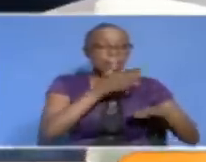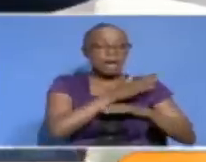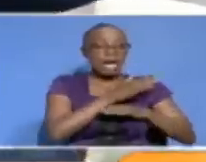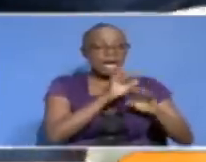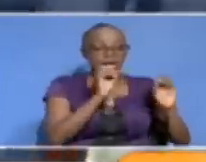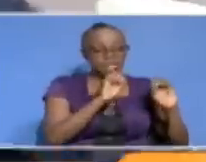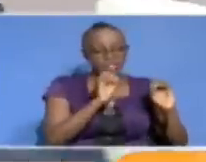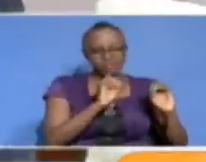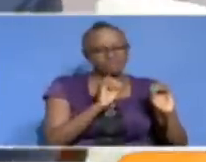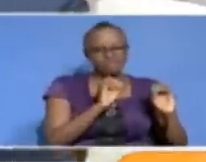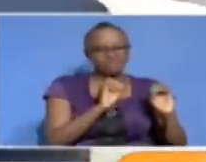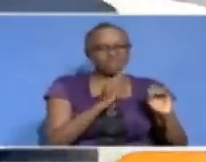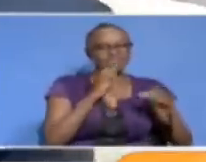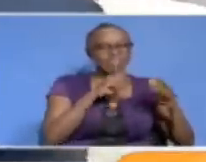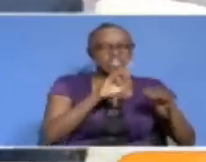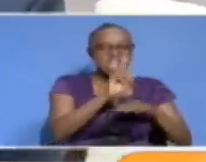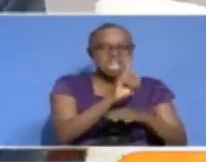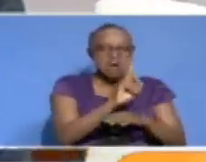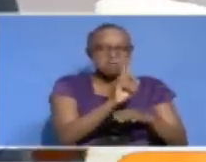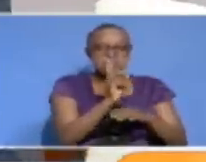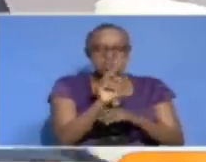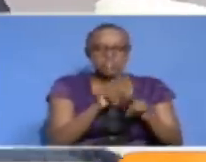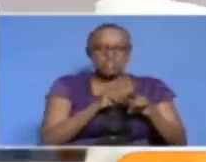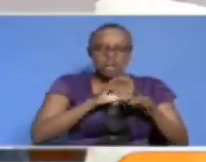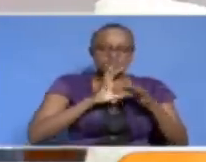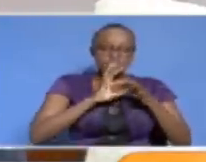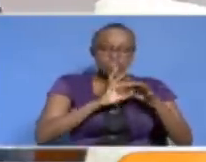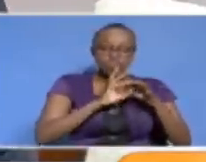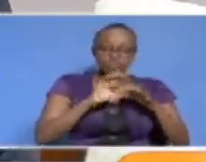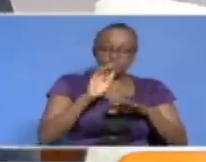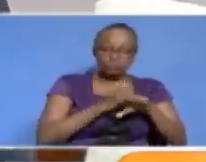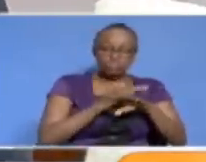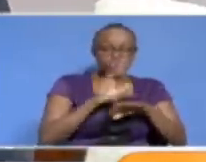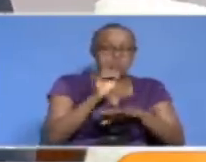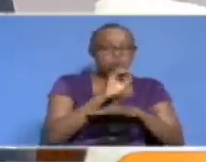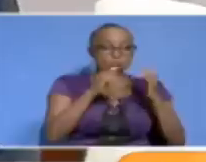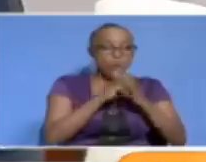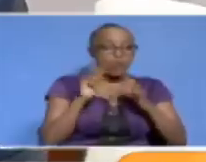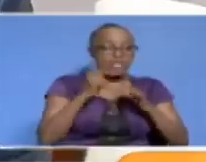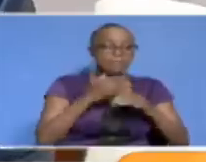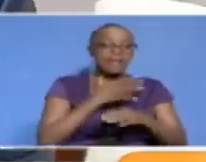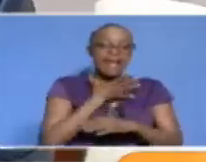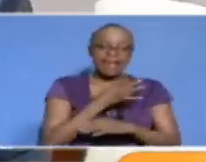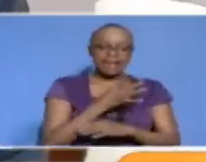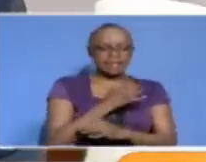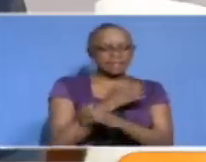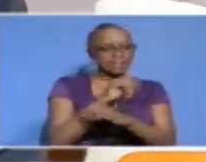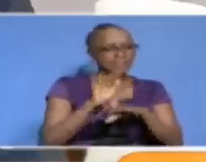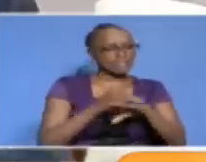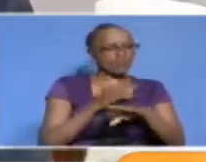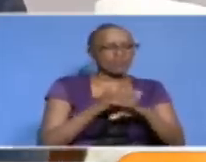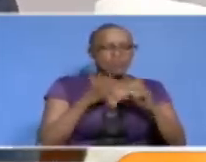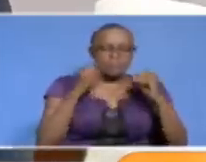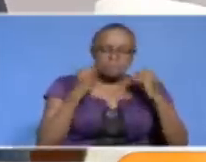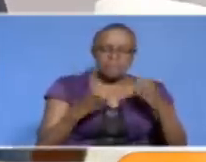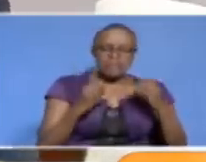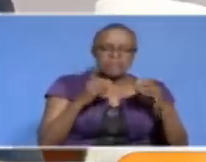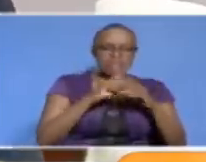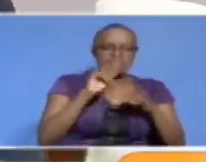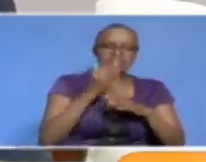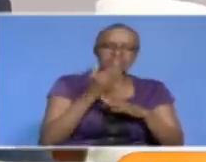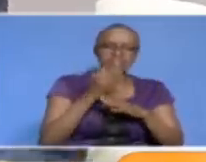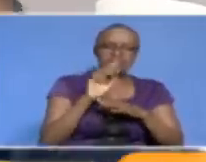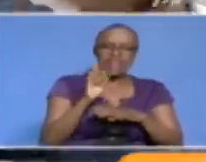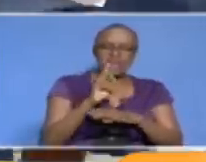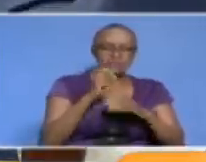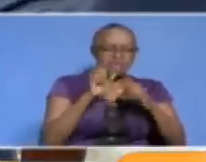came from. Yeah. And I said, man, Nairobi belongs to Kikuyus. Nairobi belongs to all Kenyans. I like Kikuyus. There are many in Nairobi. They've been